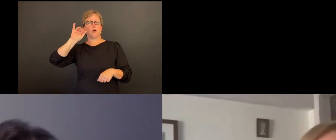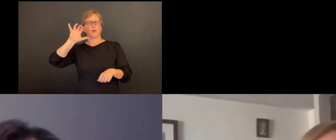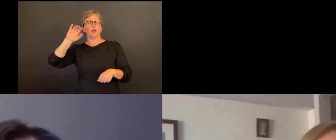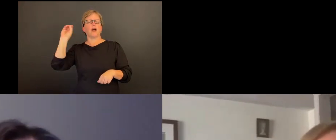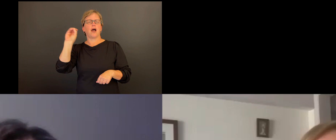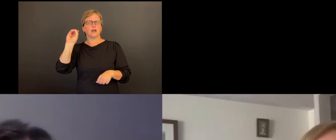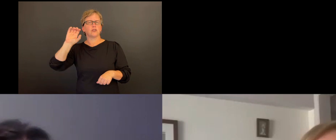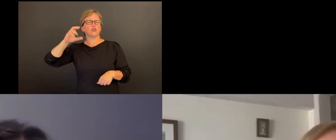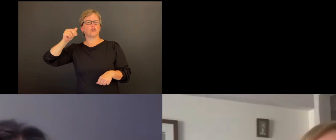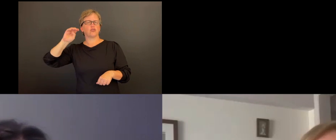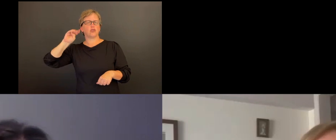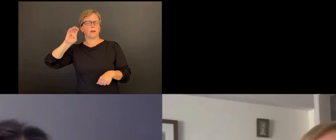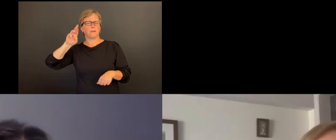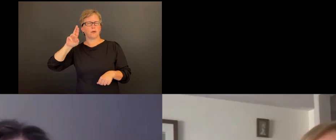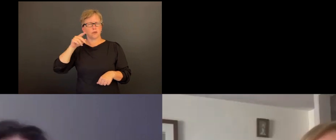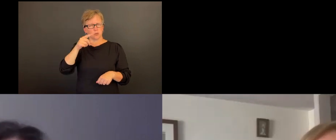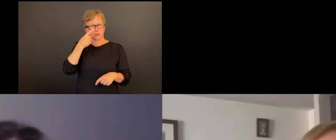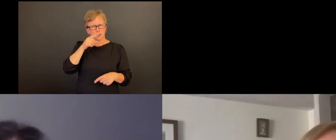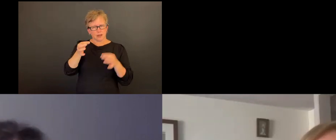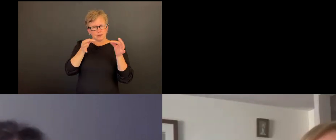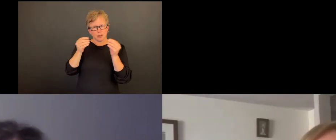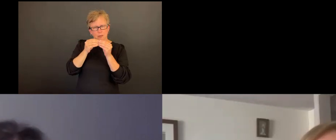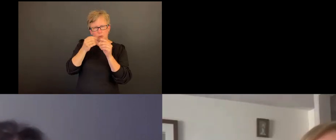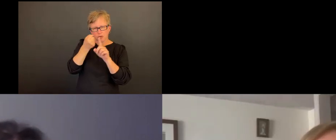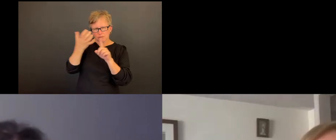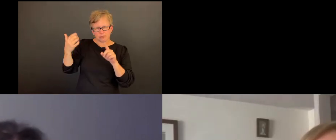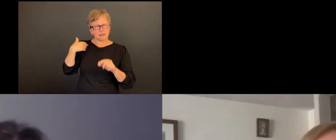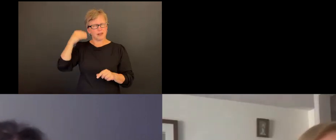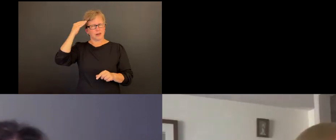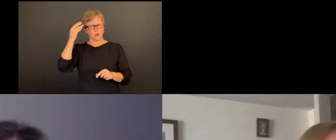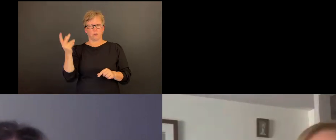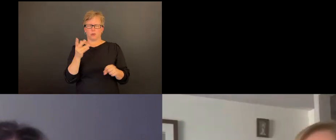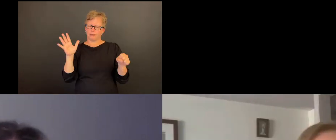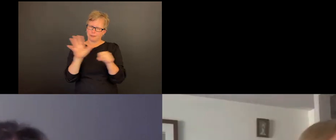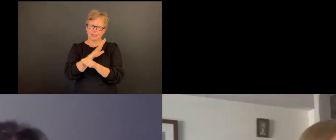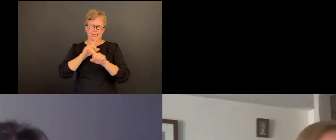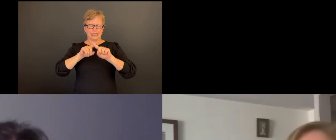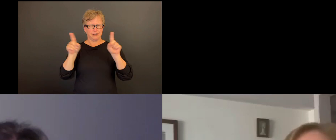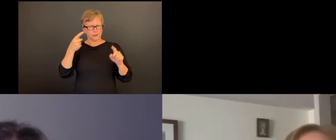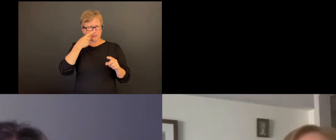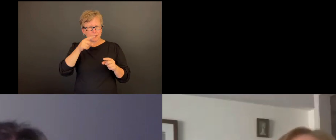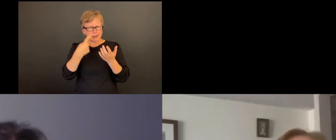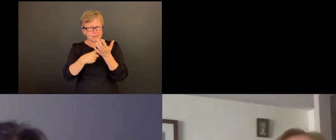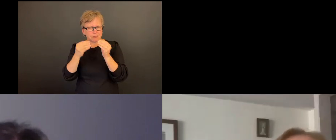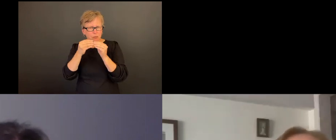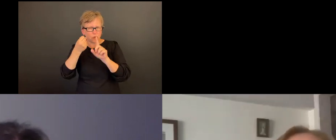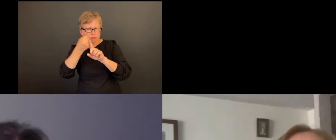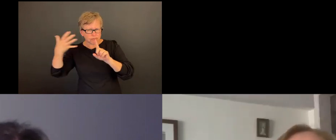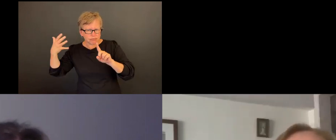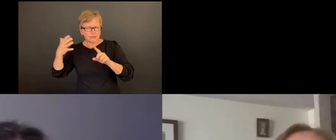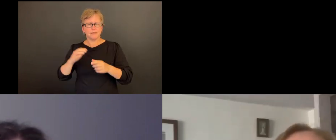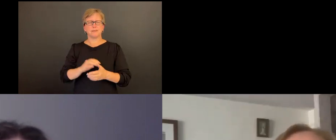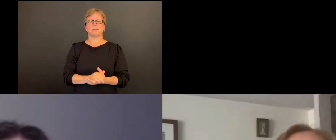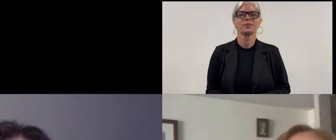that therapy, some people might get that confused with a hyperbaric oxygen chamber. So can you explain the difference? Because they're completely